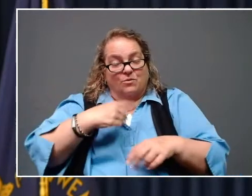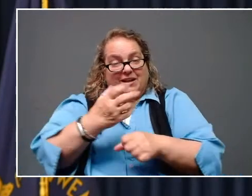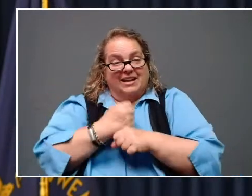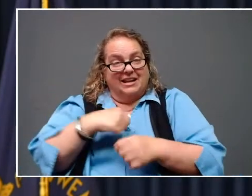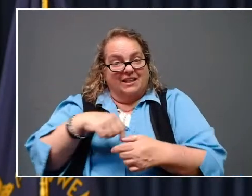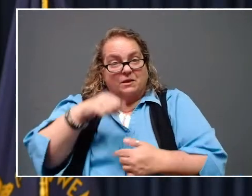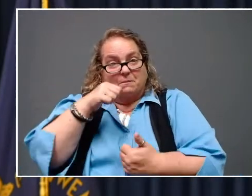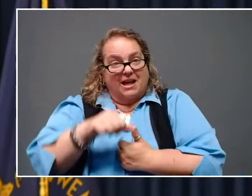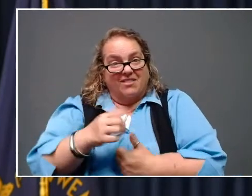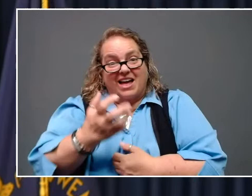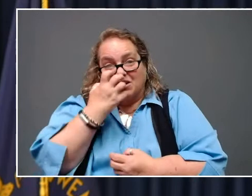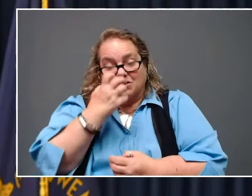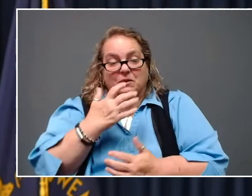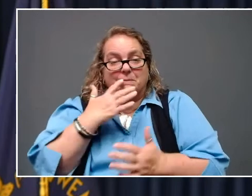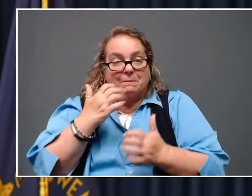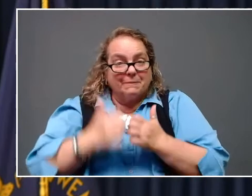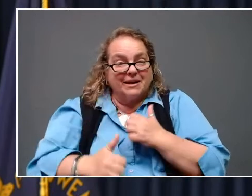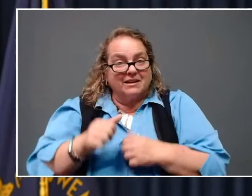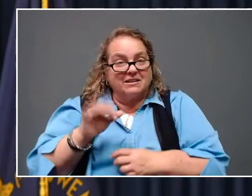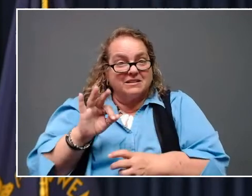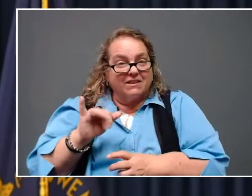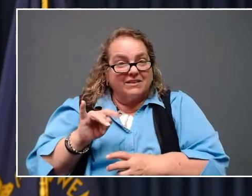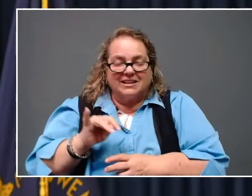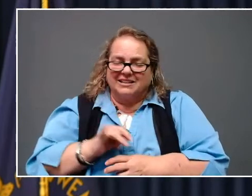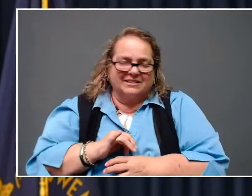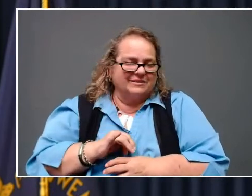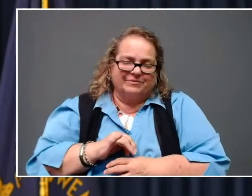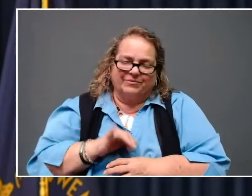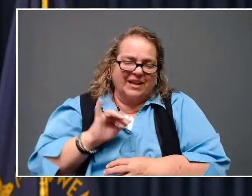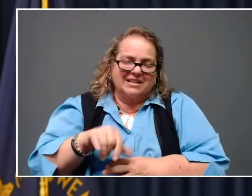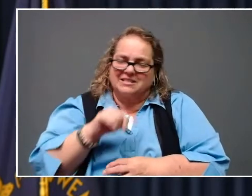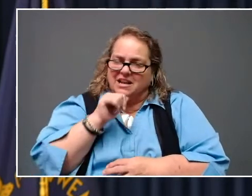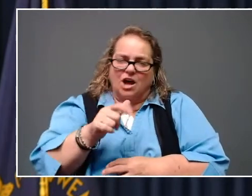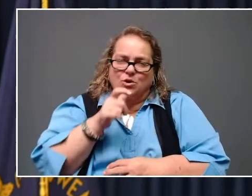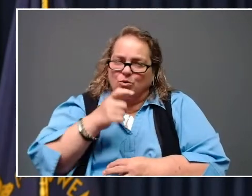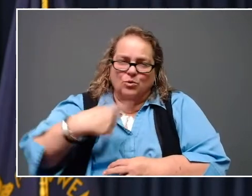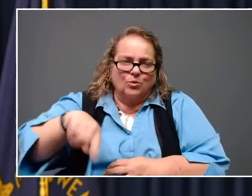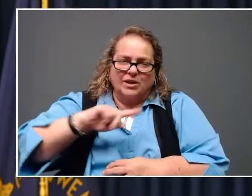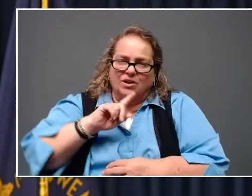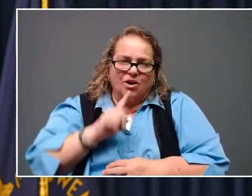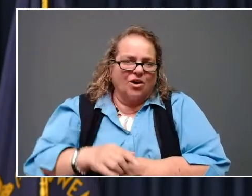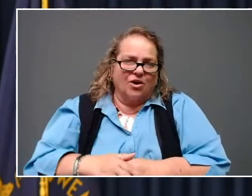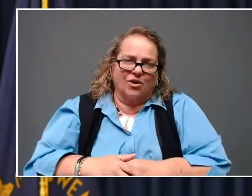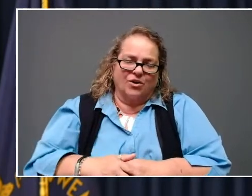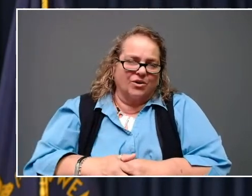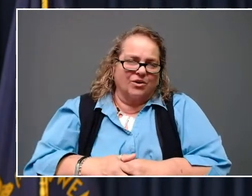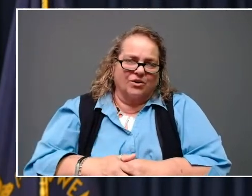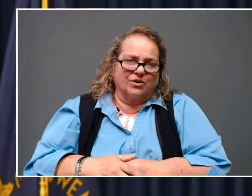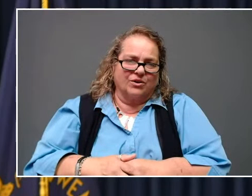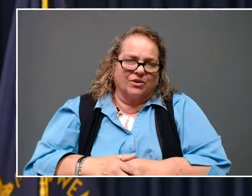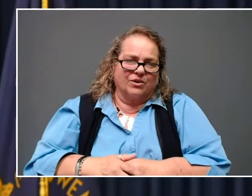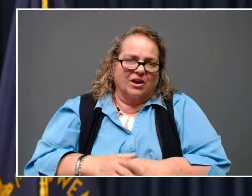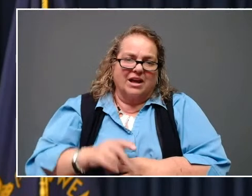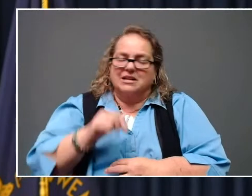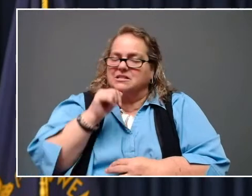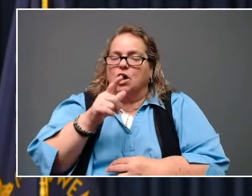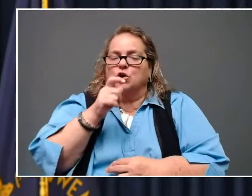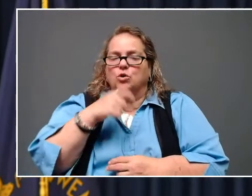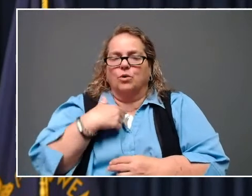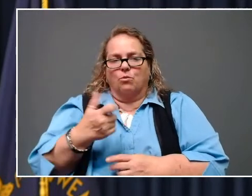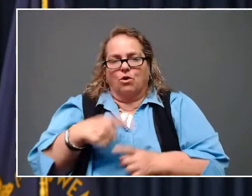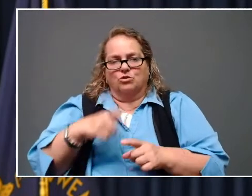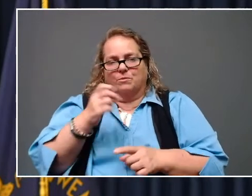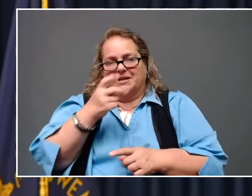anger, the meanness of it, and that's not who we are. And it's not who we want to be seen